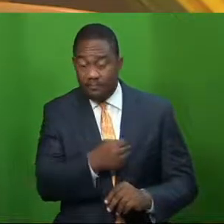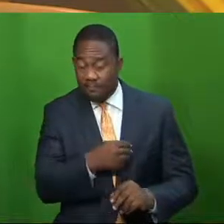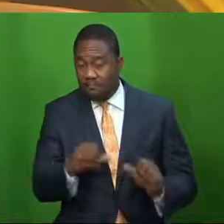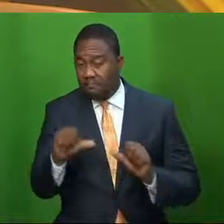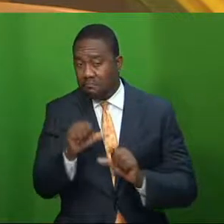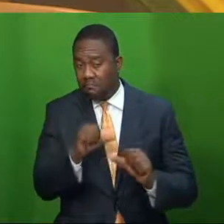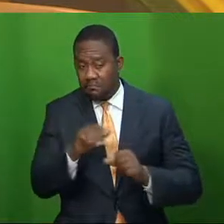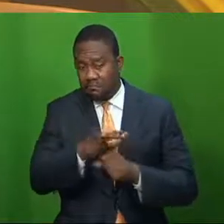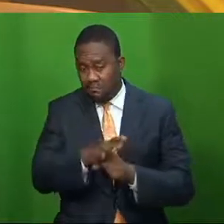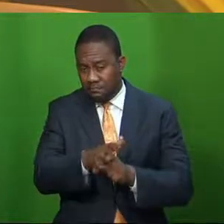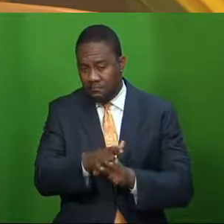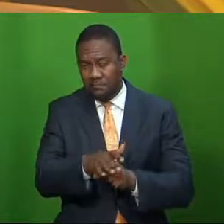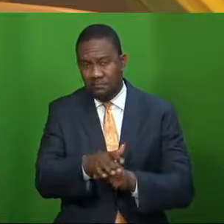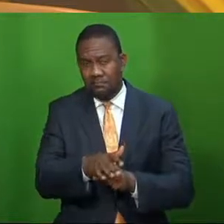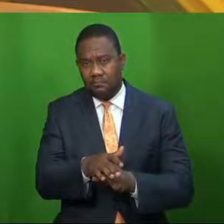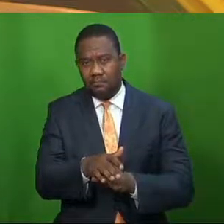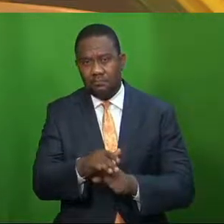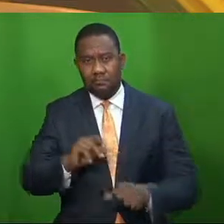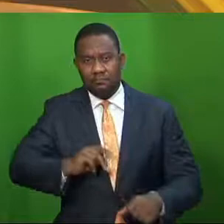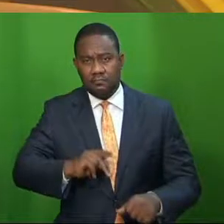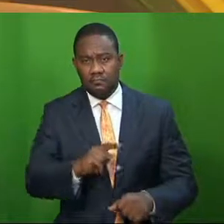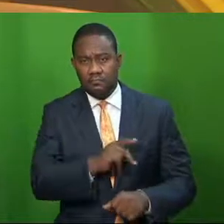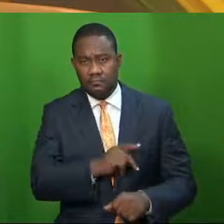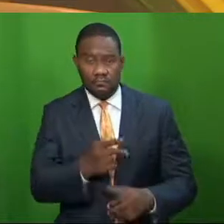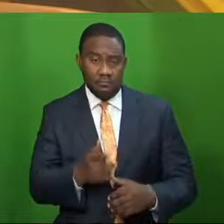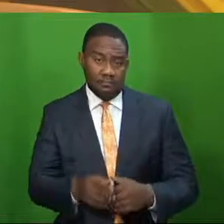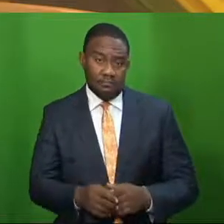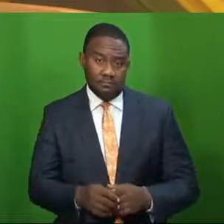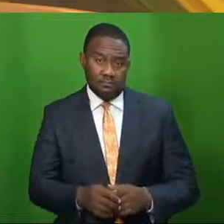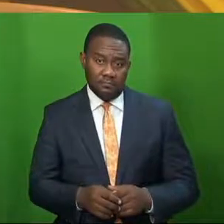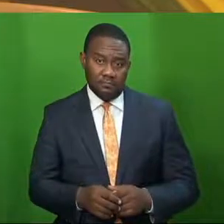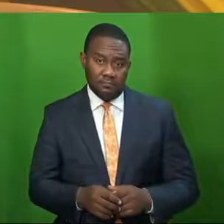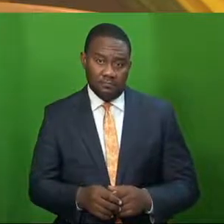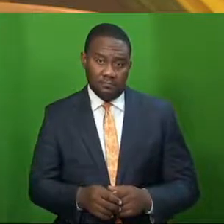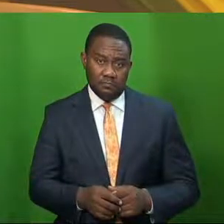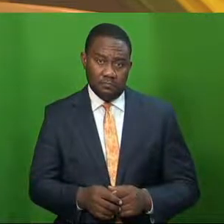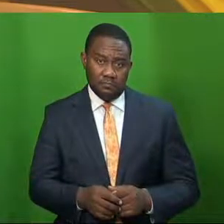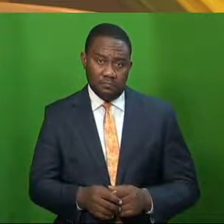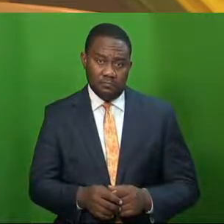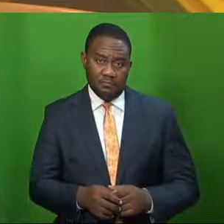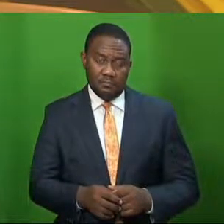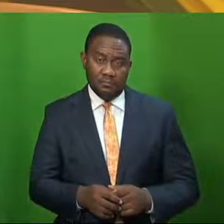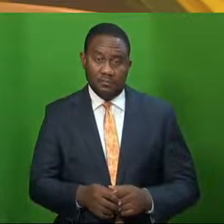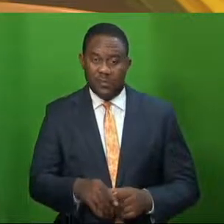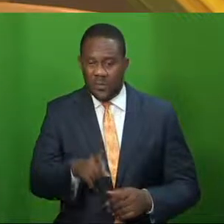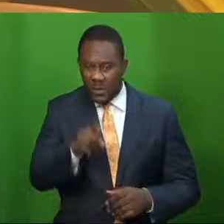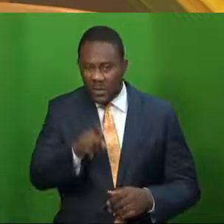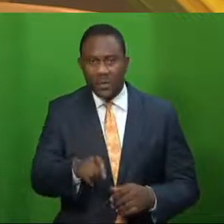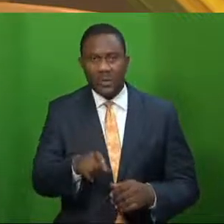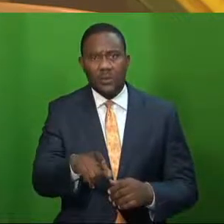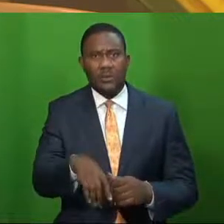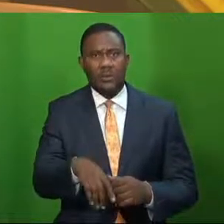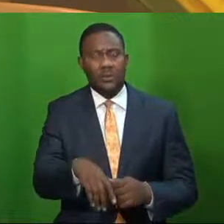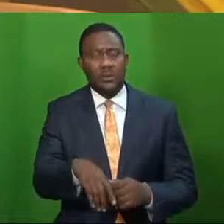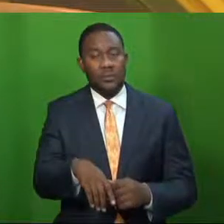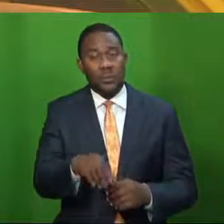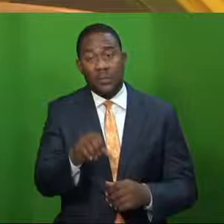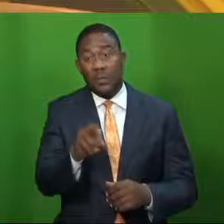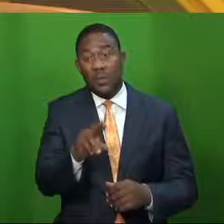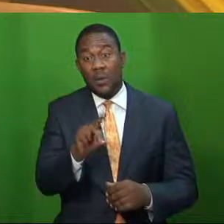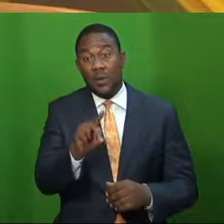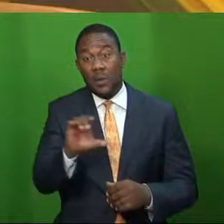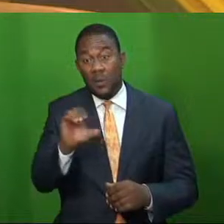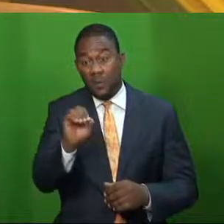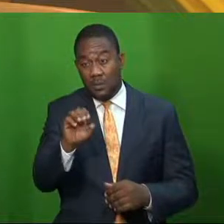test conducted. In inference, it has to be an outcome before the situation could